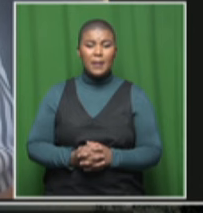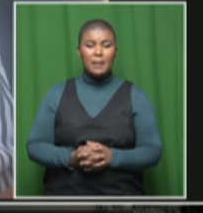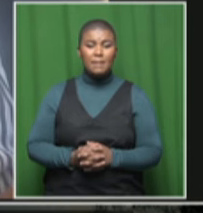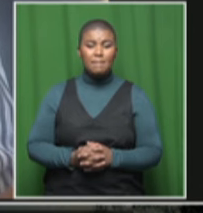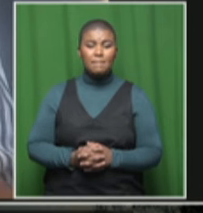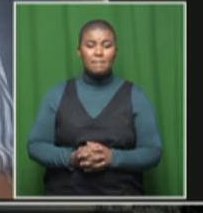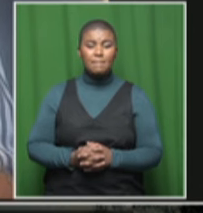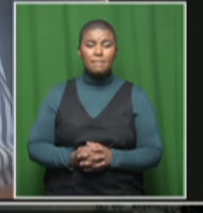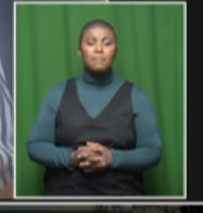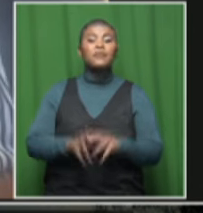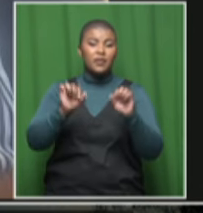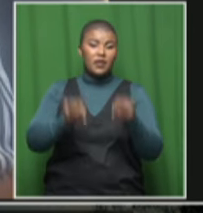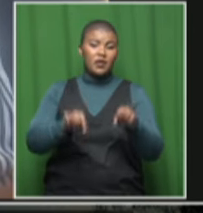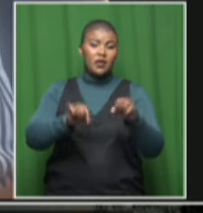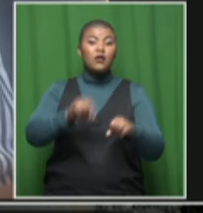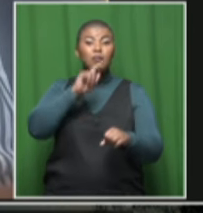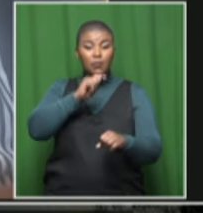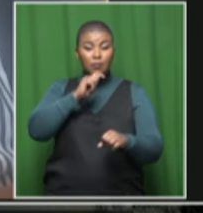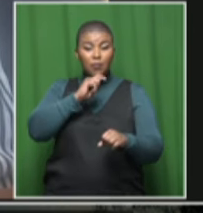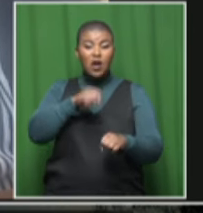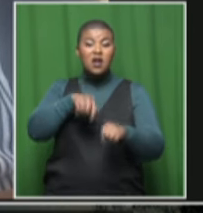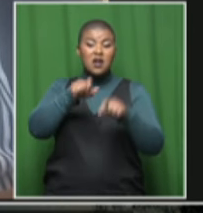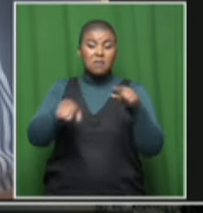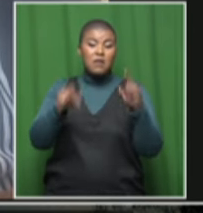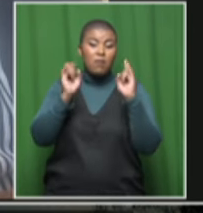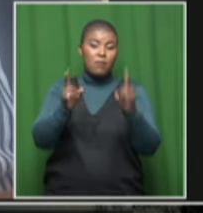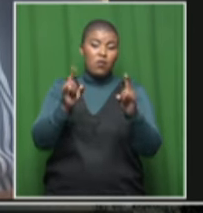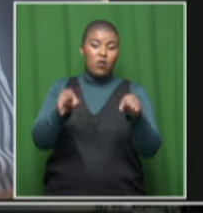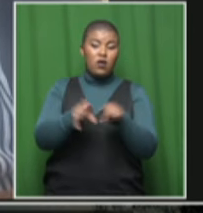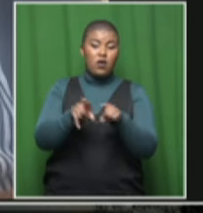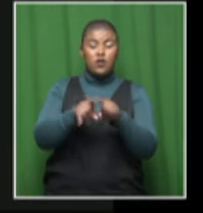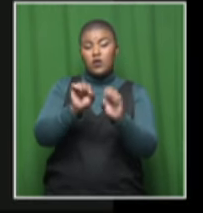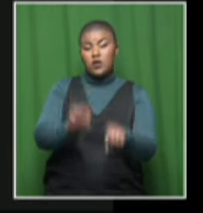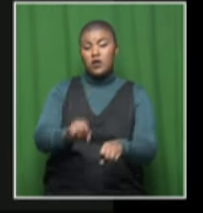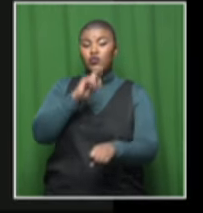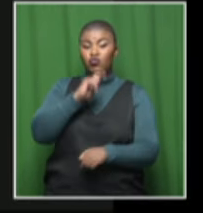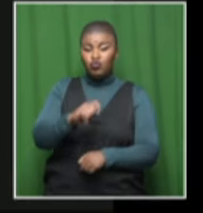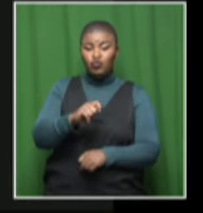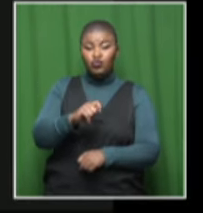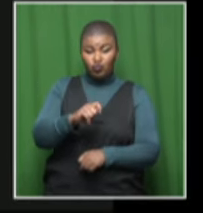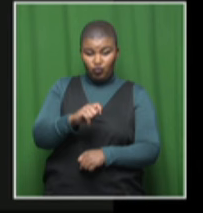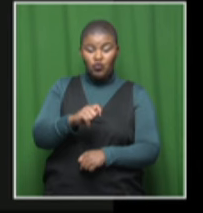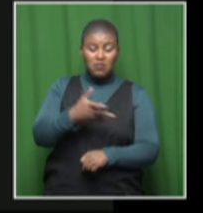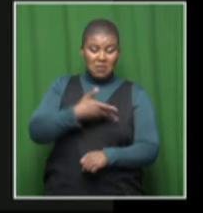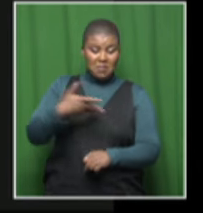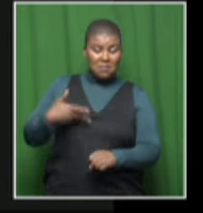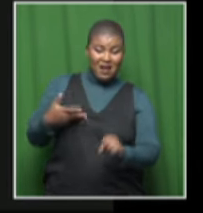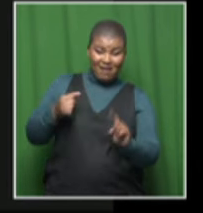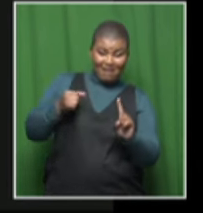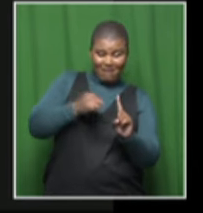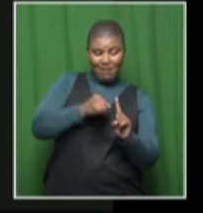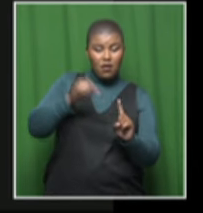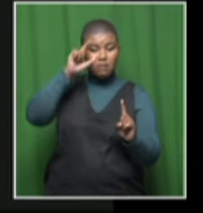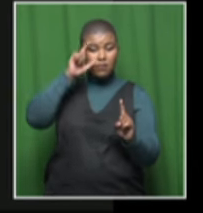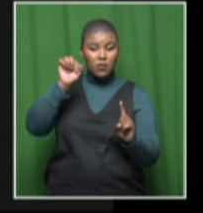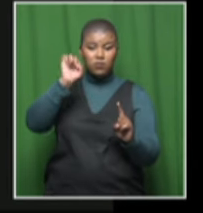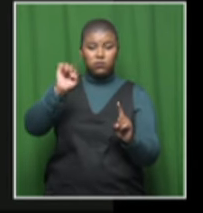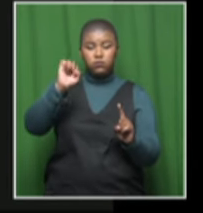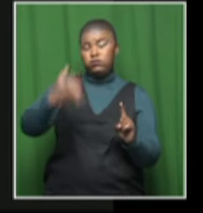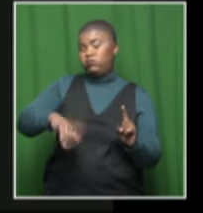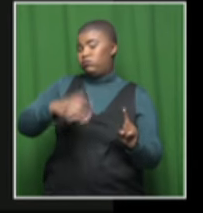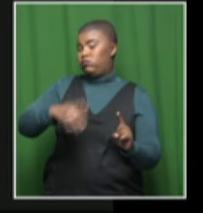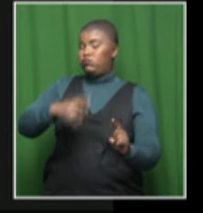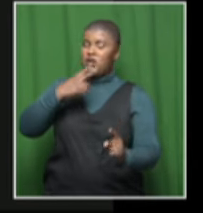Yes, good morning to you and the listeners. Indeed, Princess Magogo was an incredible